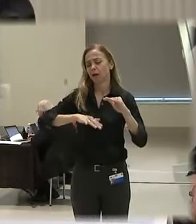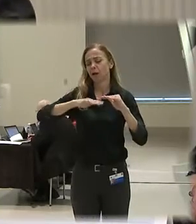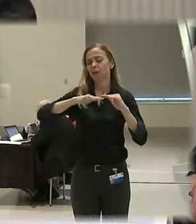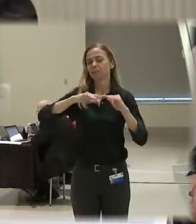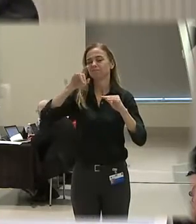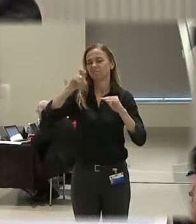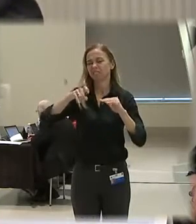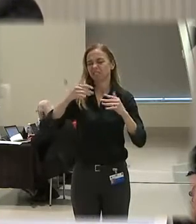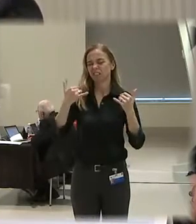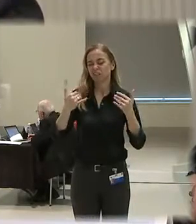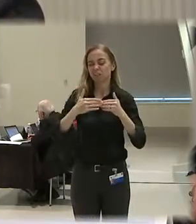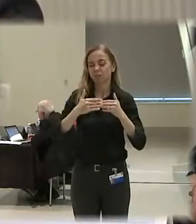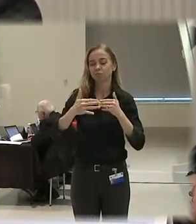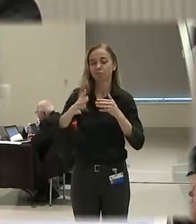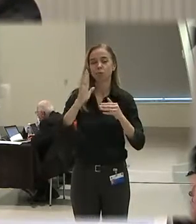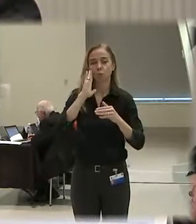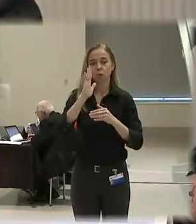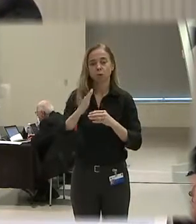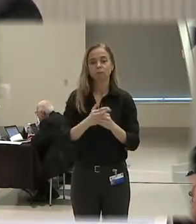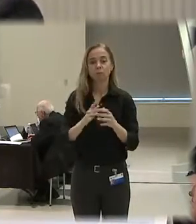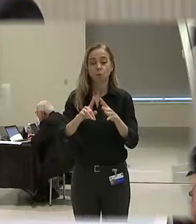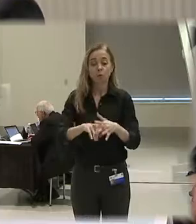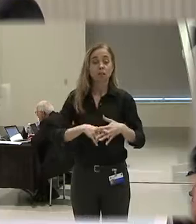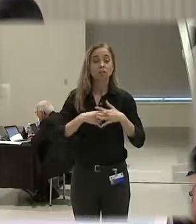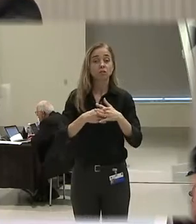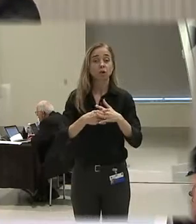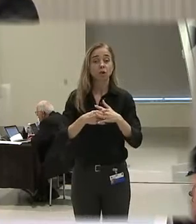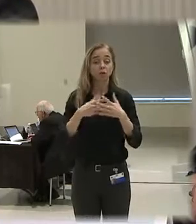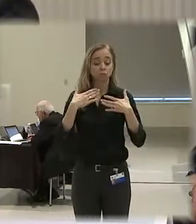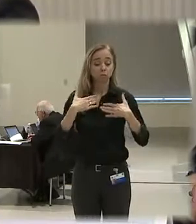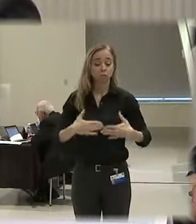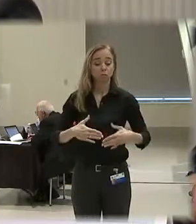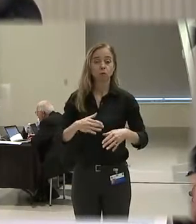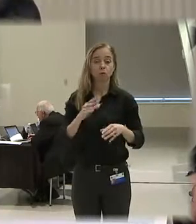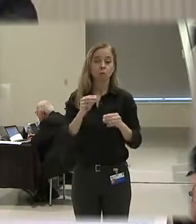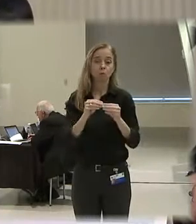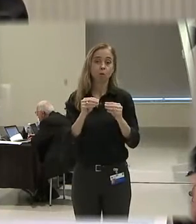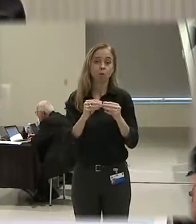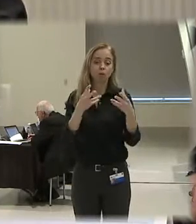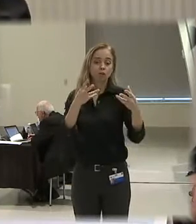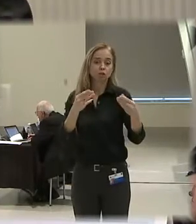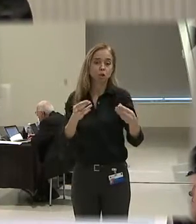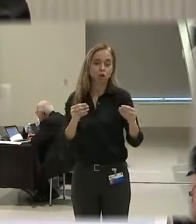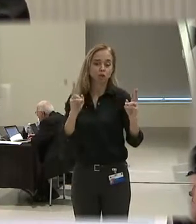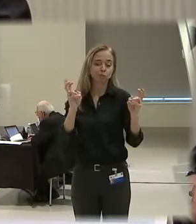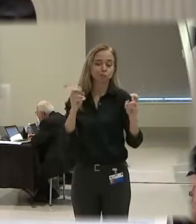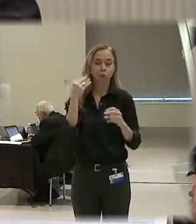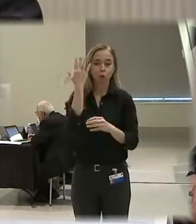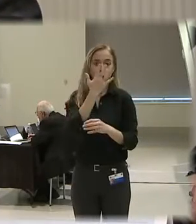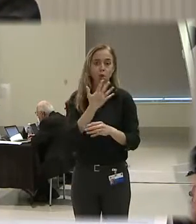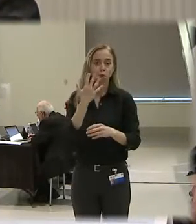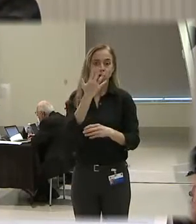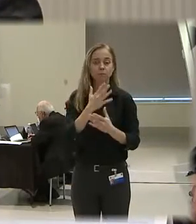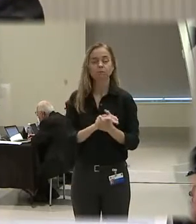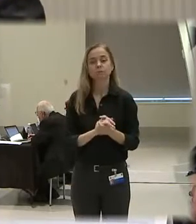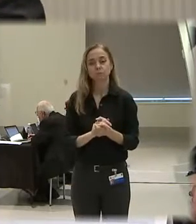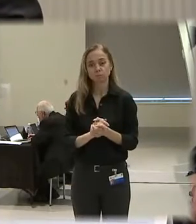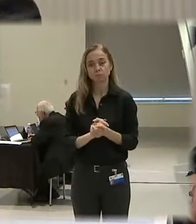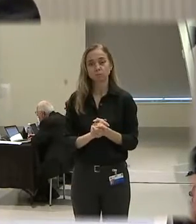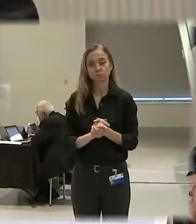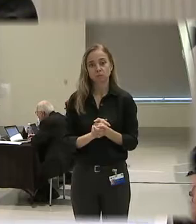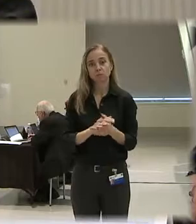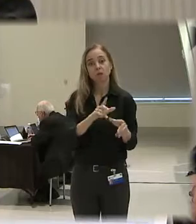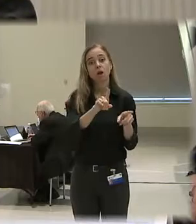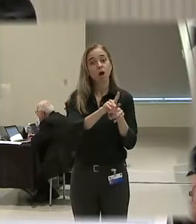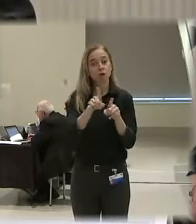actually necessary. We start off with officers in a more soft look. Additionally, we do make use